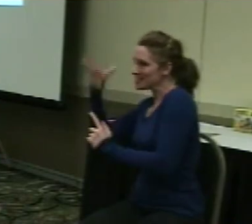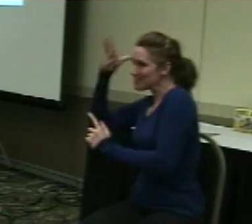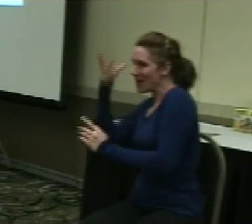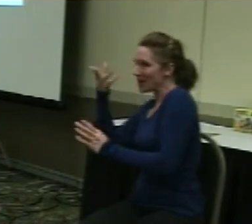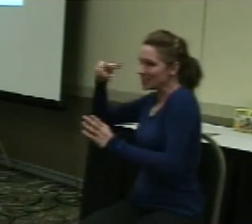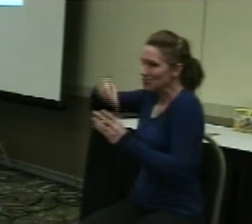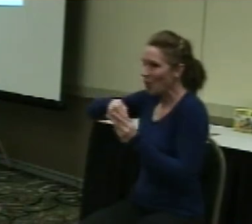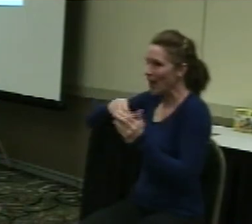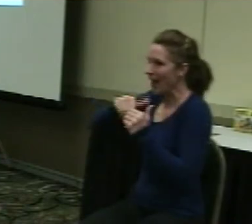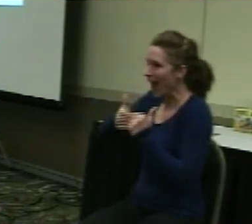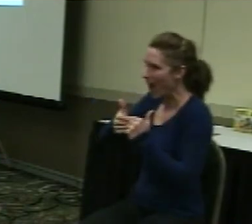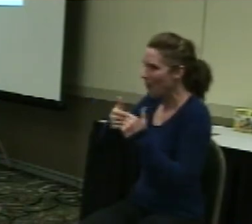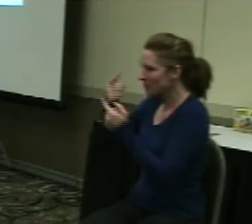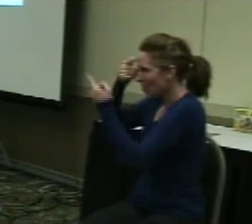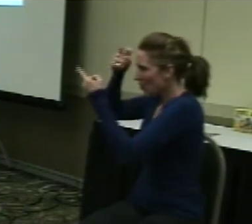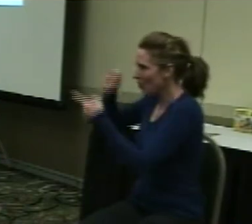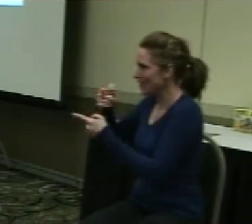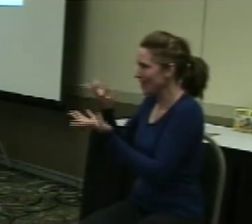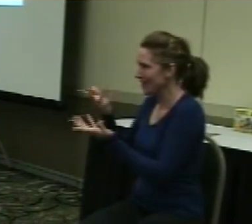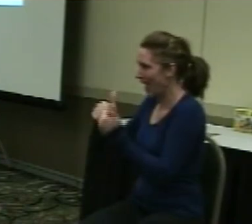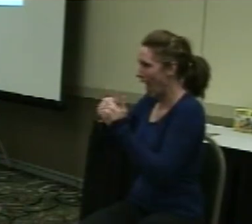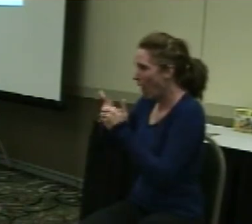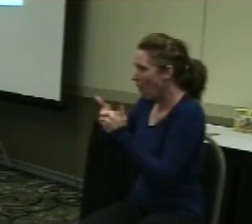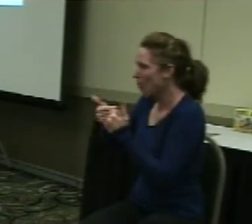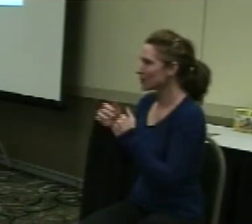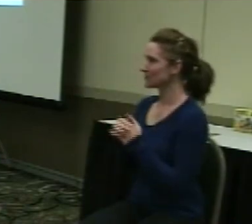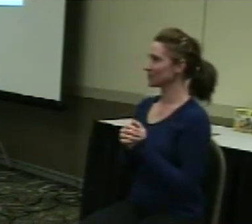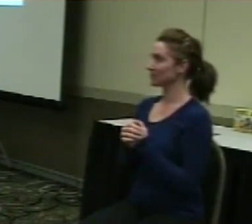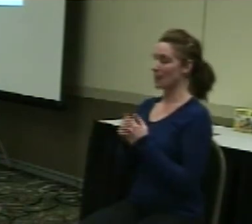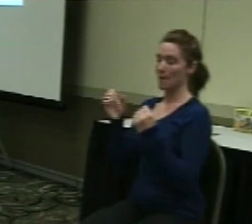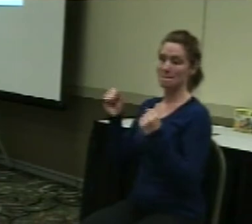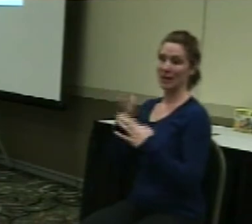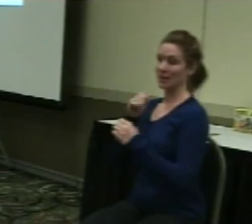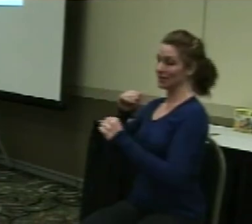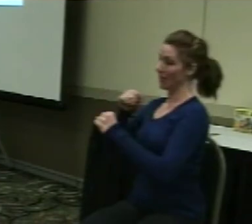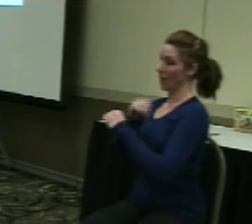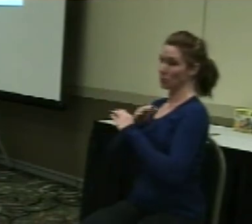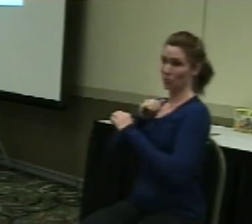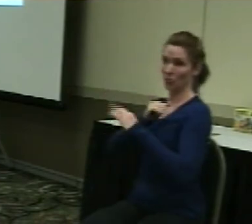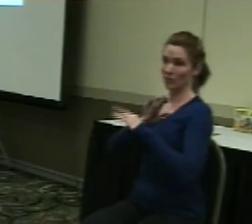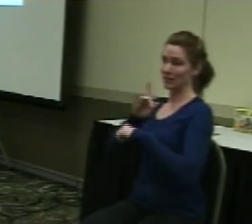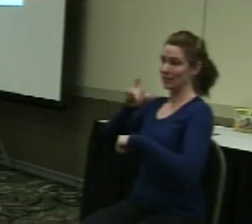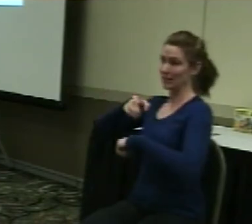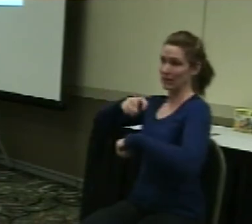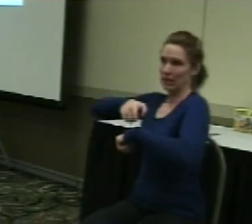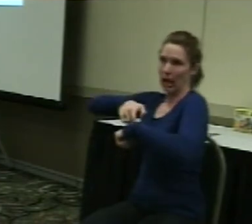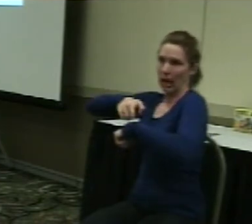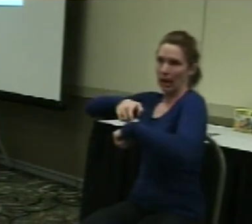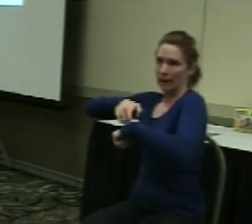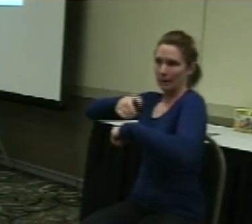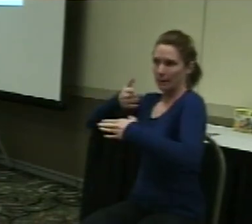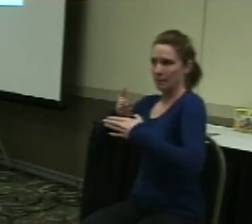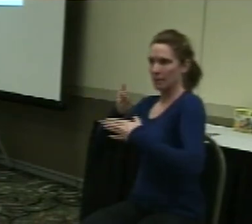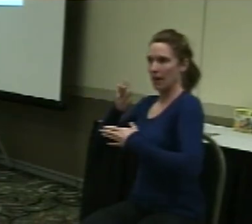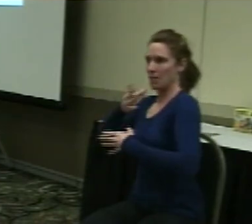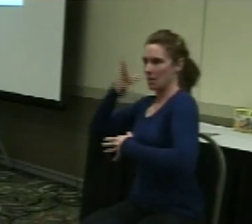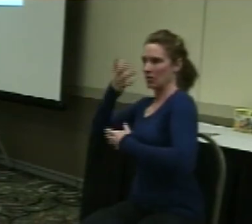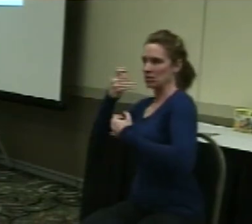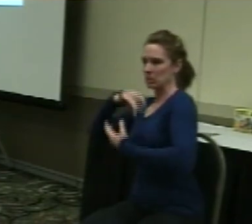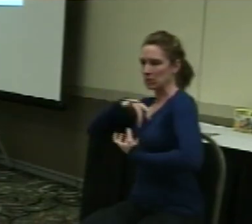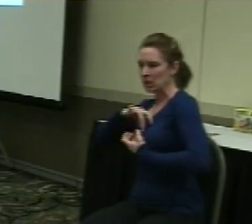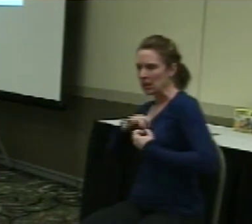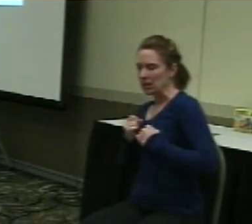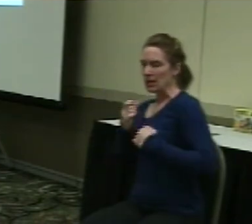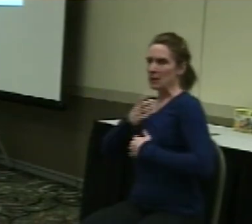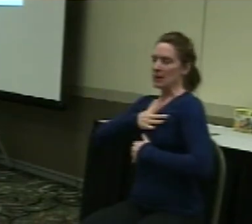board? That's, again, you know, so many obstacles. Time, you need, maybe they're still grieving.